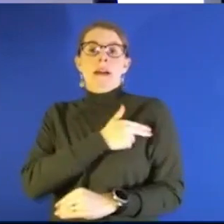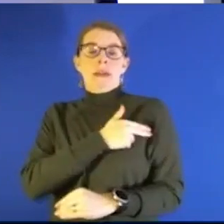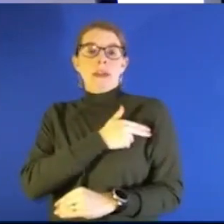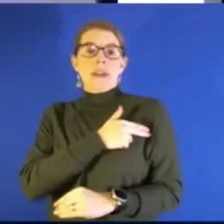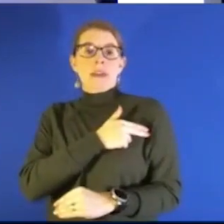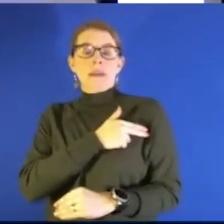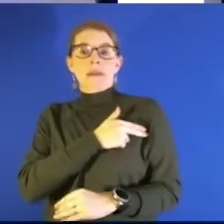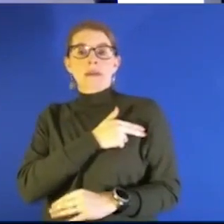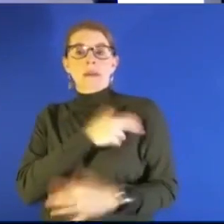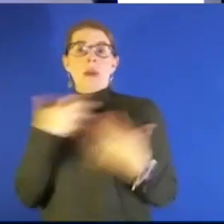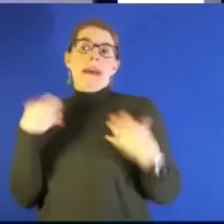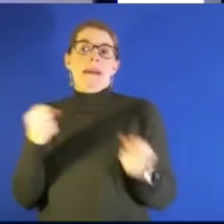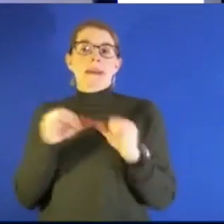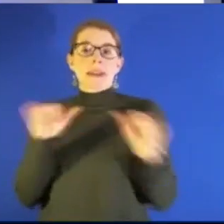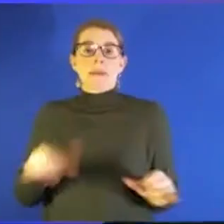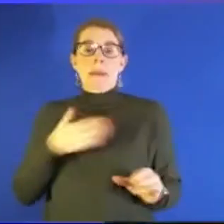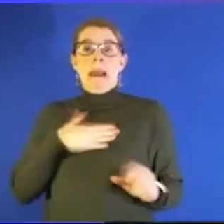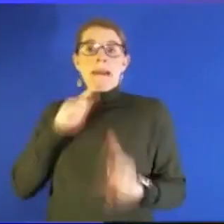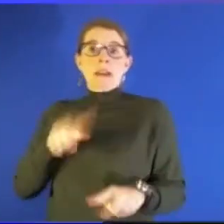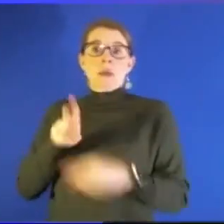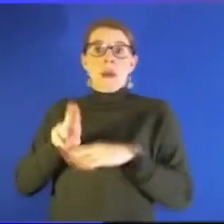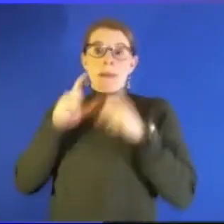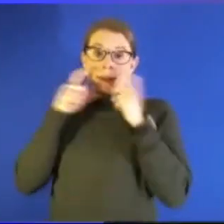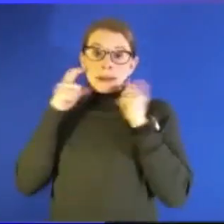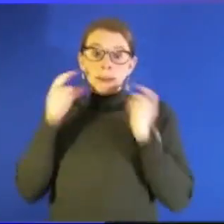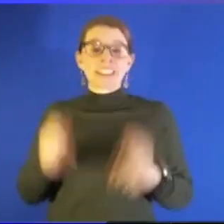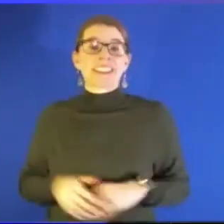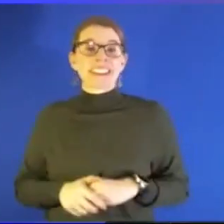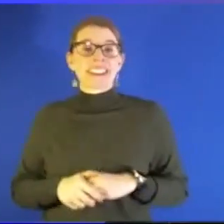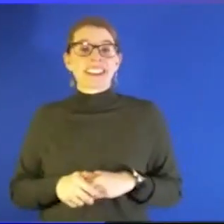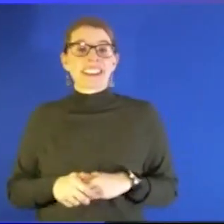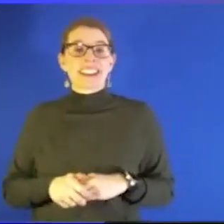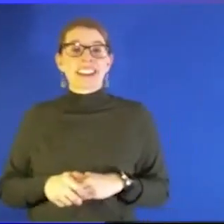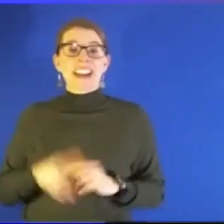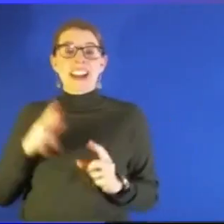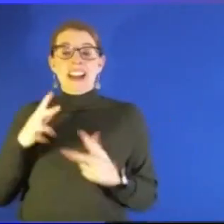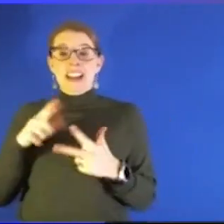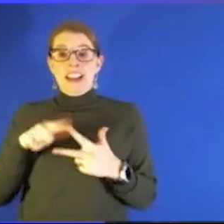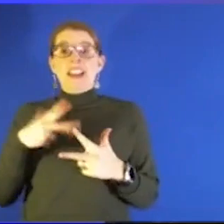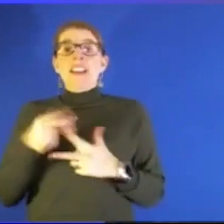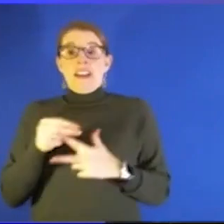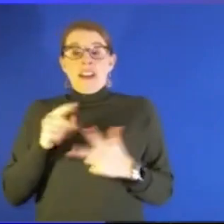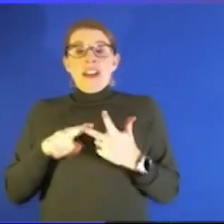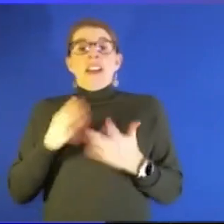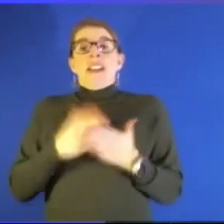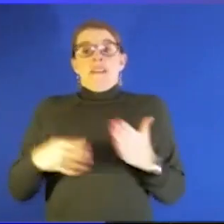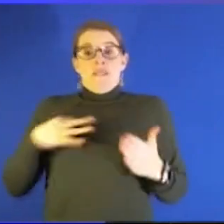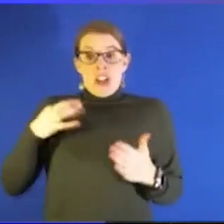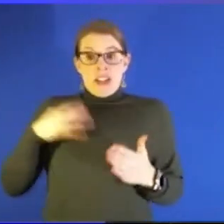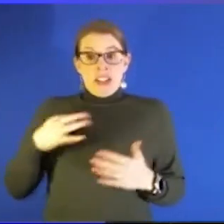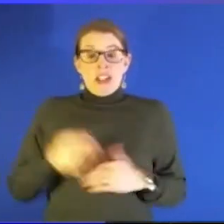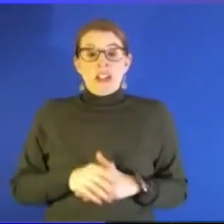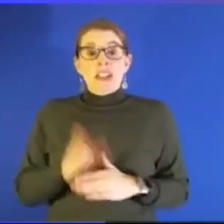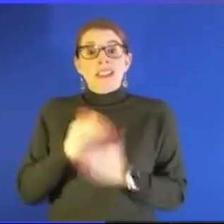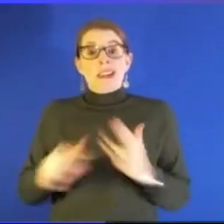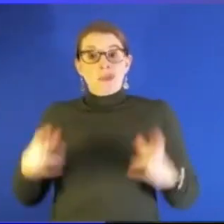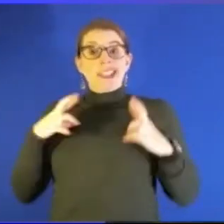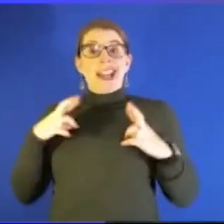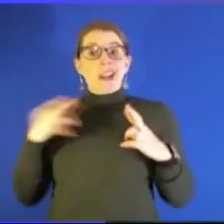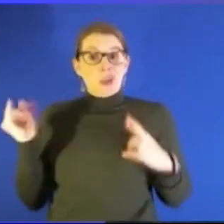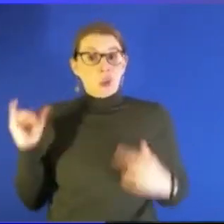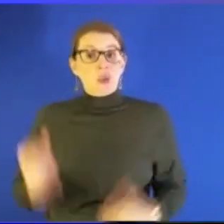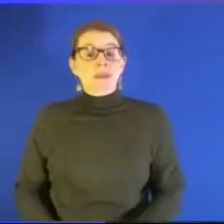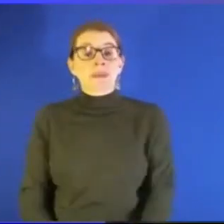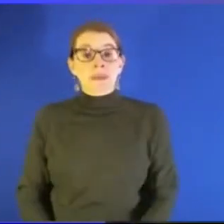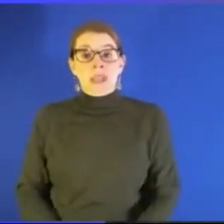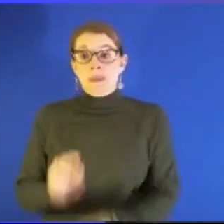answer is always wear a mask. Wear a mask, have to be vaccinated. We have had some volunteers and some retired employees that